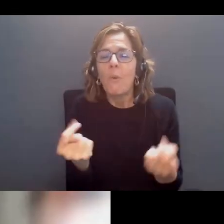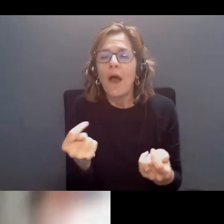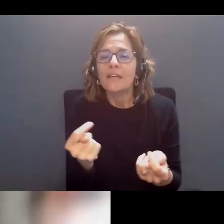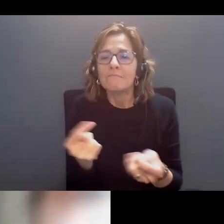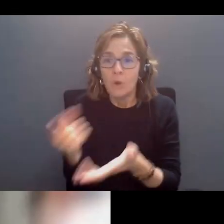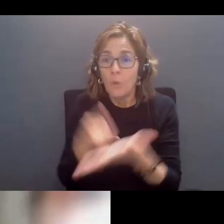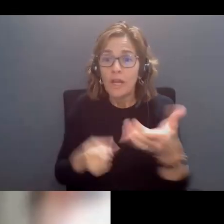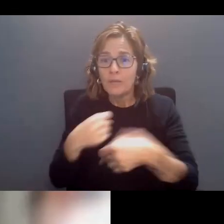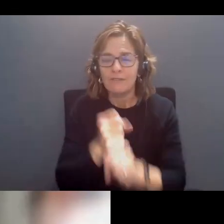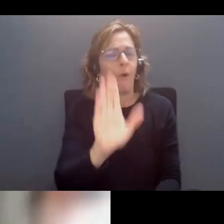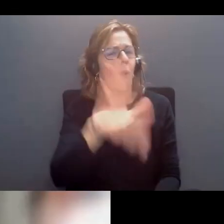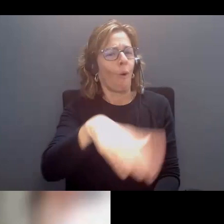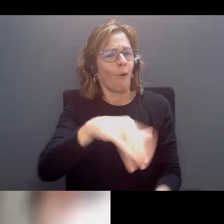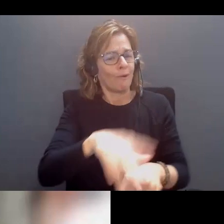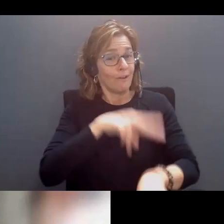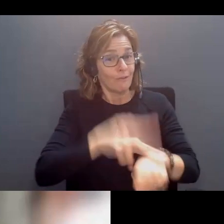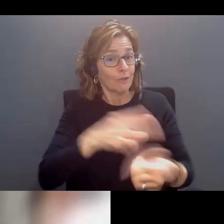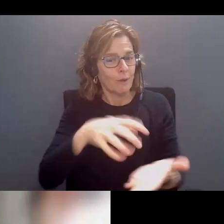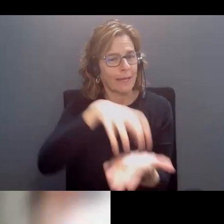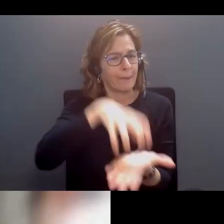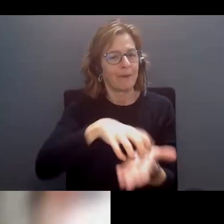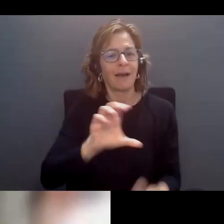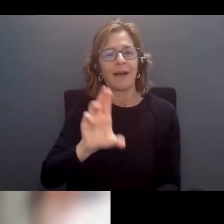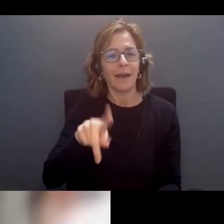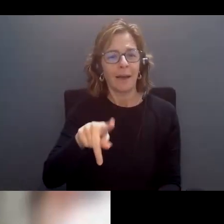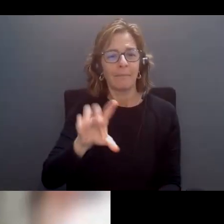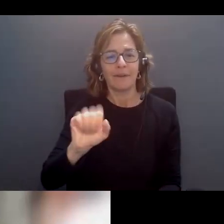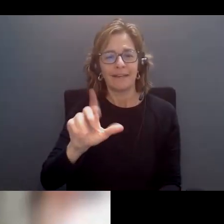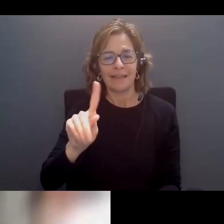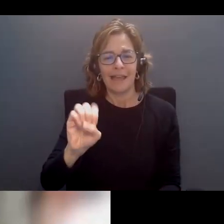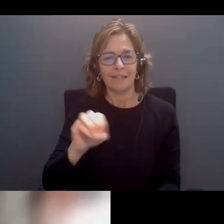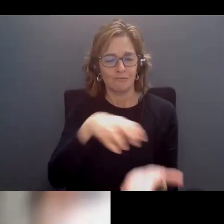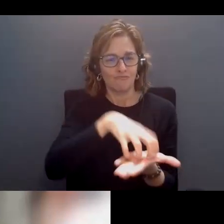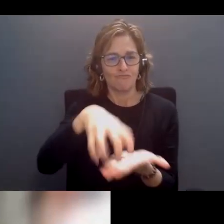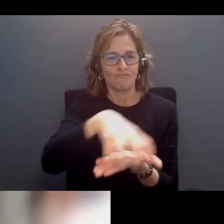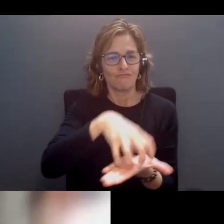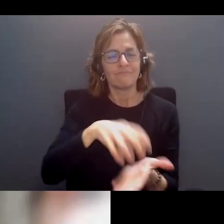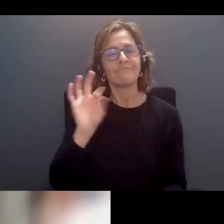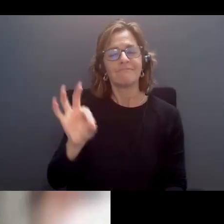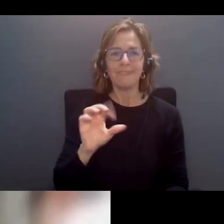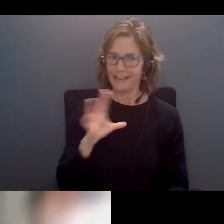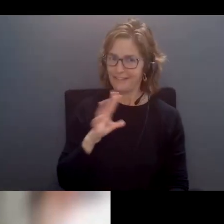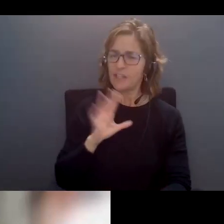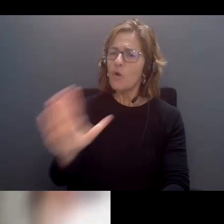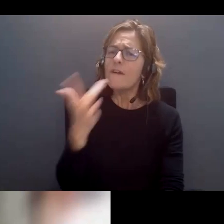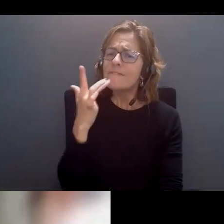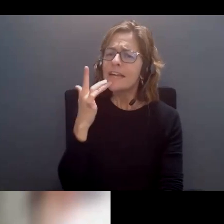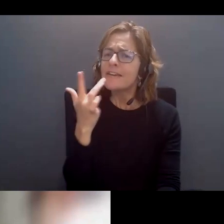Of course, cupcakes. Cupcakes. I love to make cupcakes. And do you have a favorite flavor that you like to